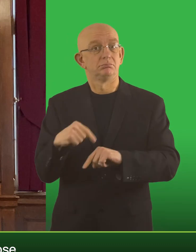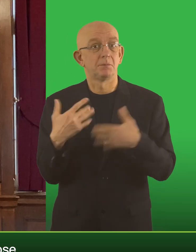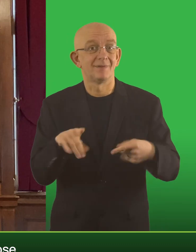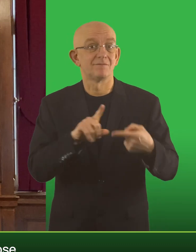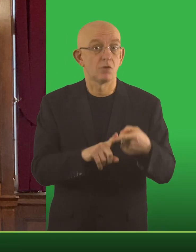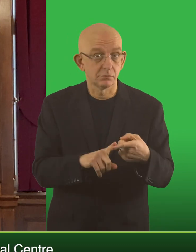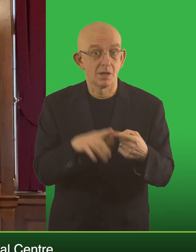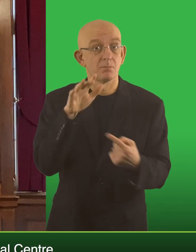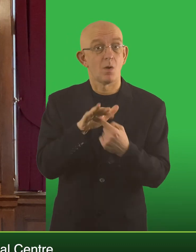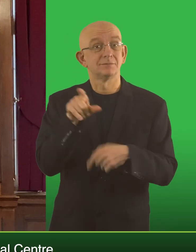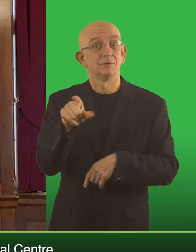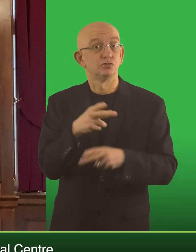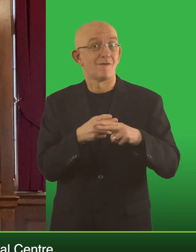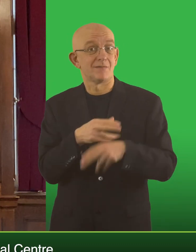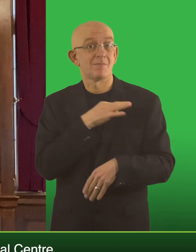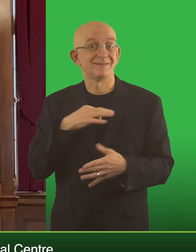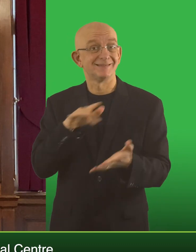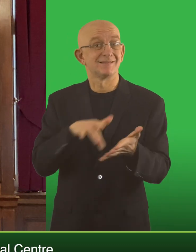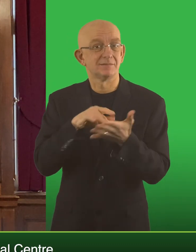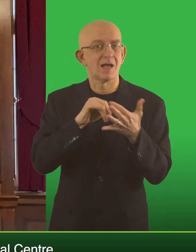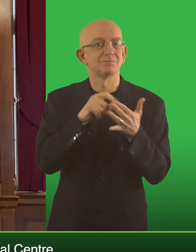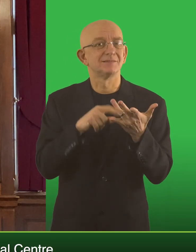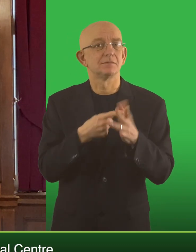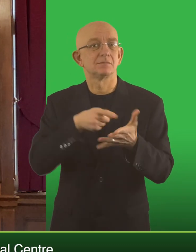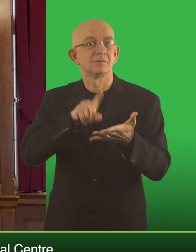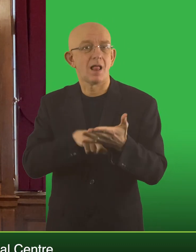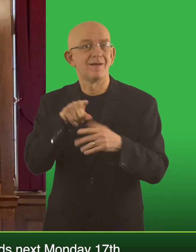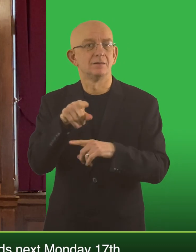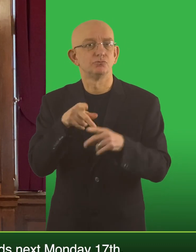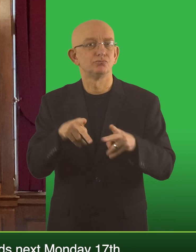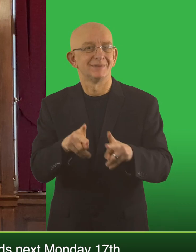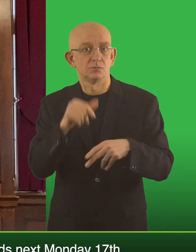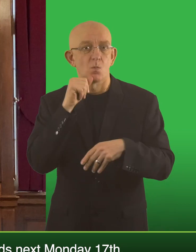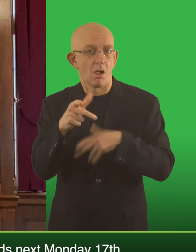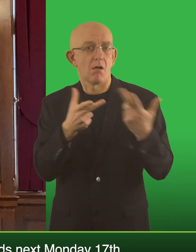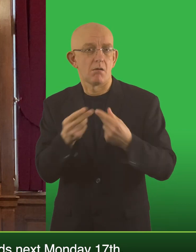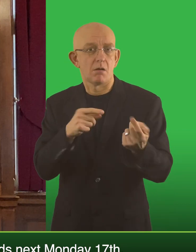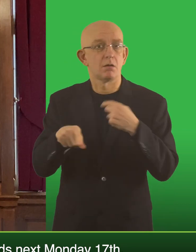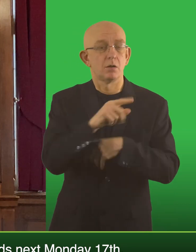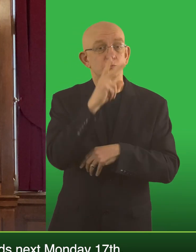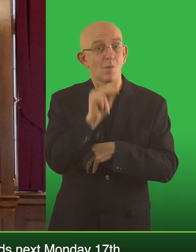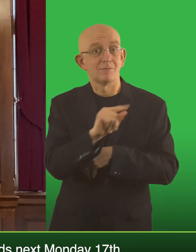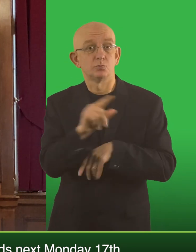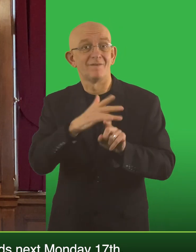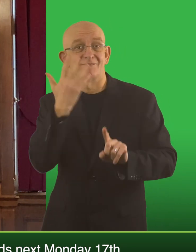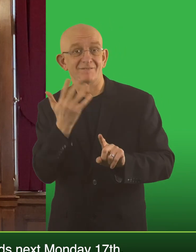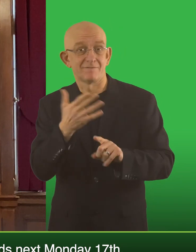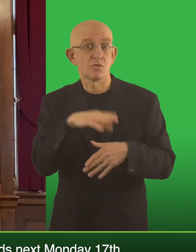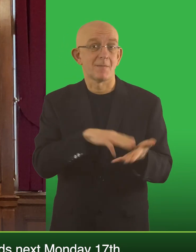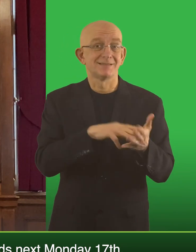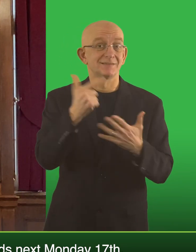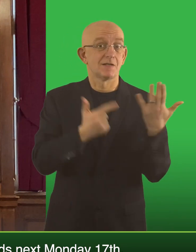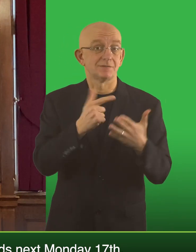first dose. Importantly, Sheffield Medical Centre on Spittal Street in Burngreave will also be vaccinating 12 to 15-year-olds next